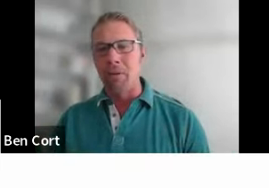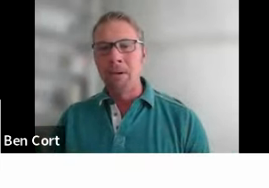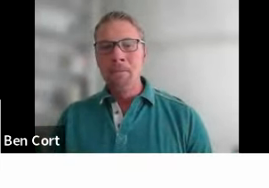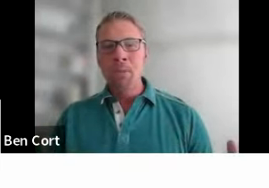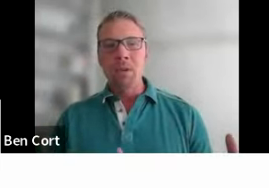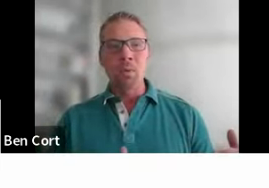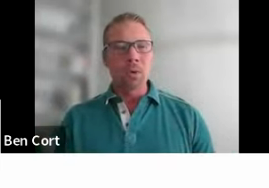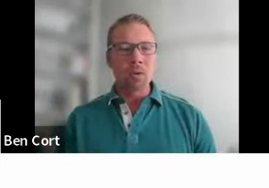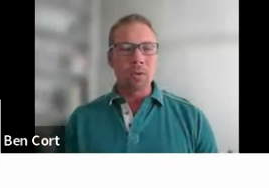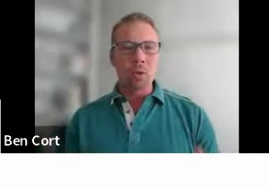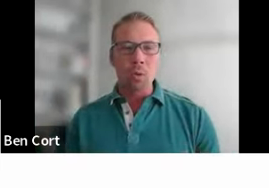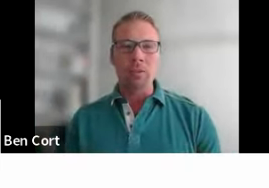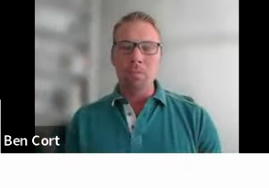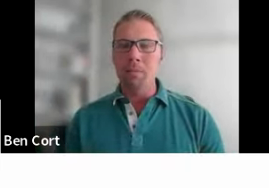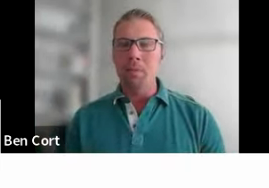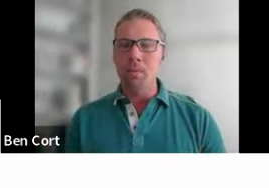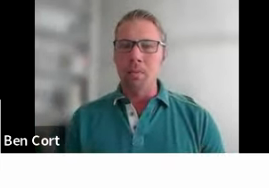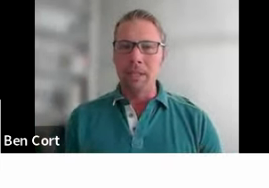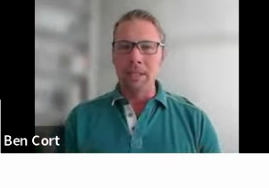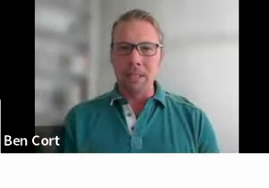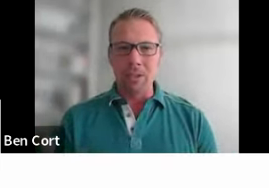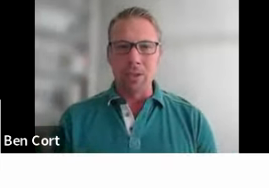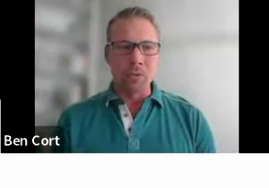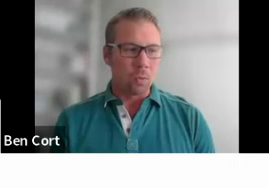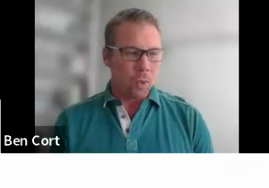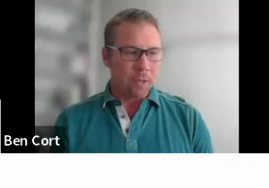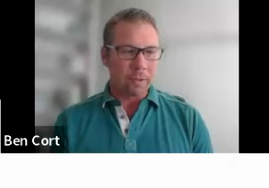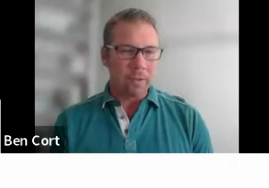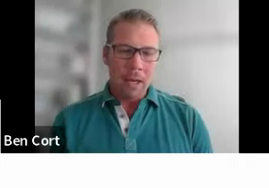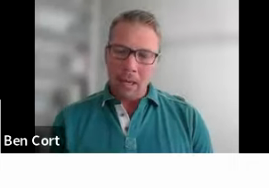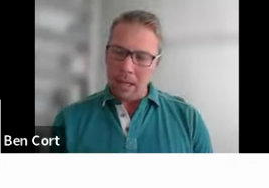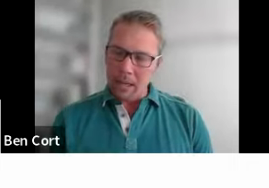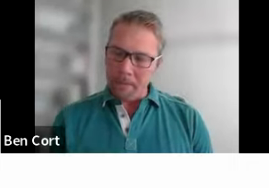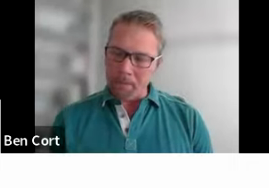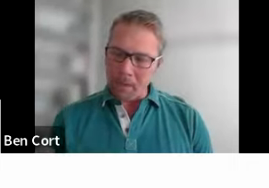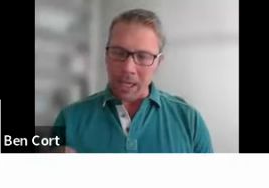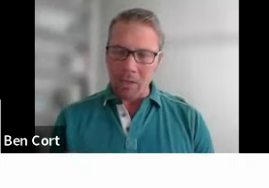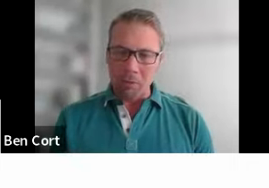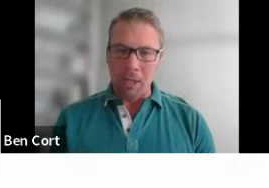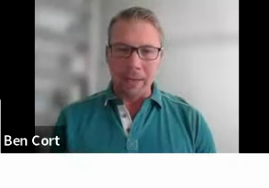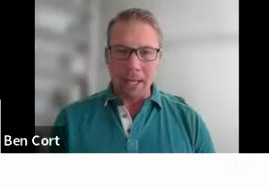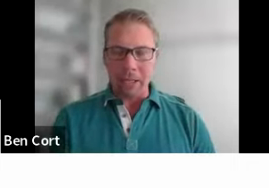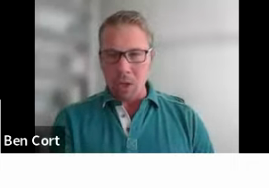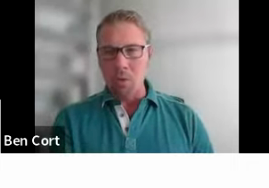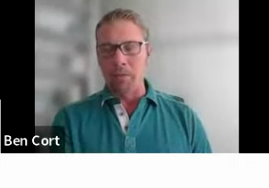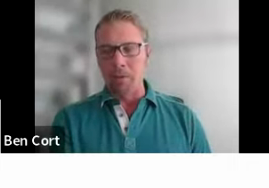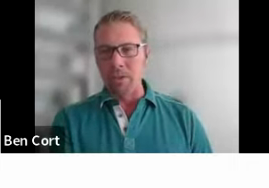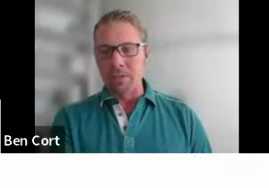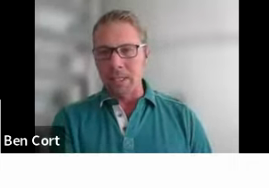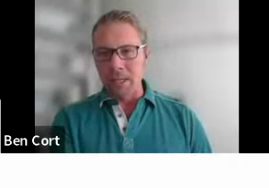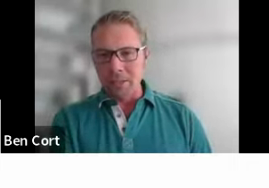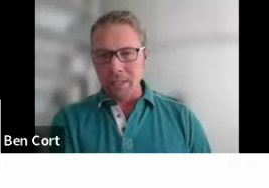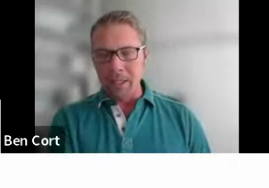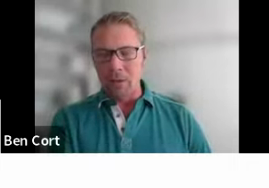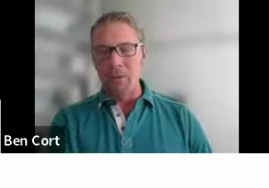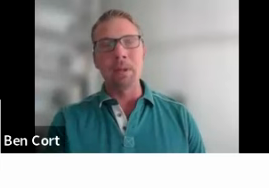always, never. There were, of course, people who bumped into issues with the cannabis plant that had lower versions